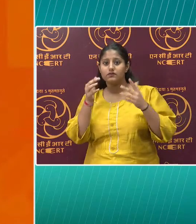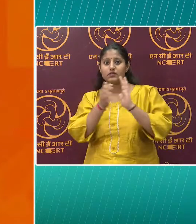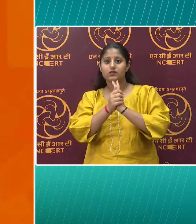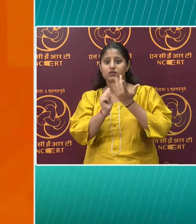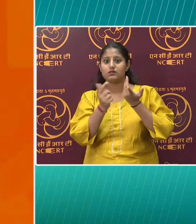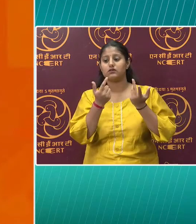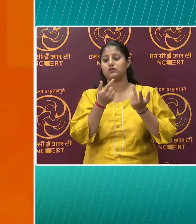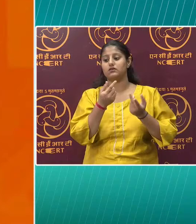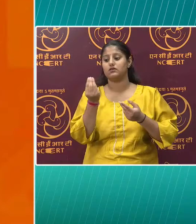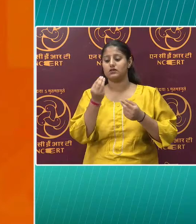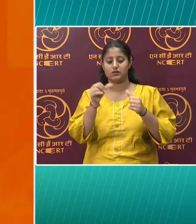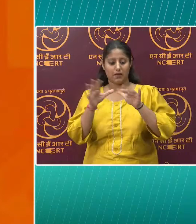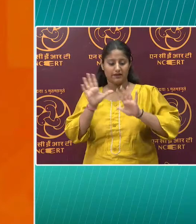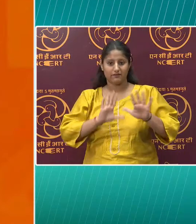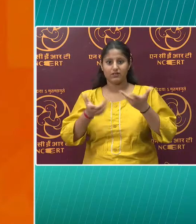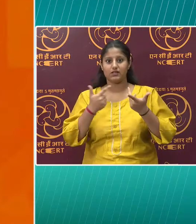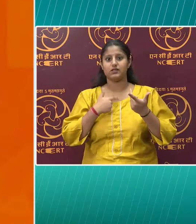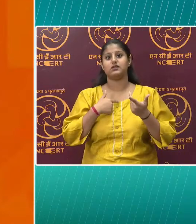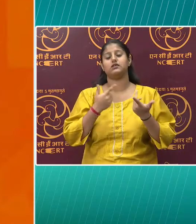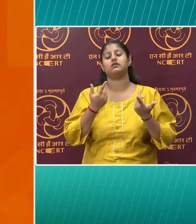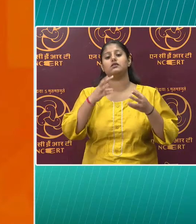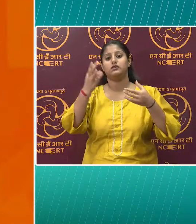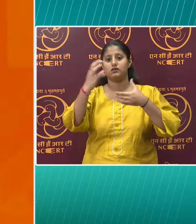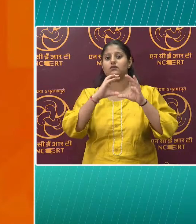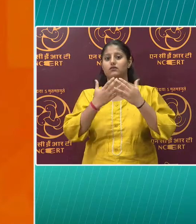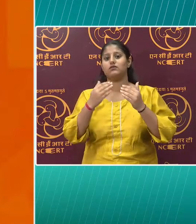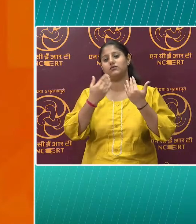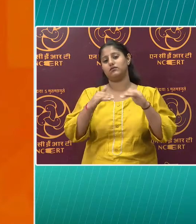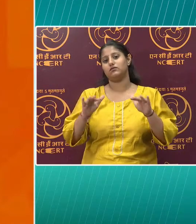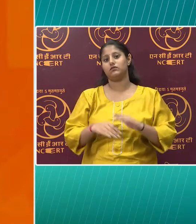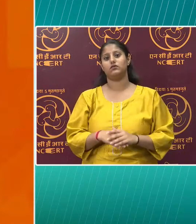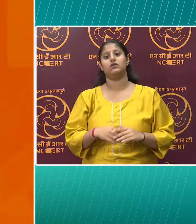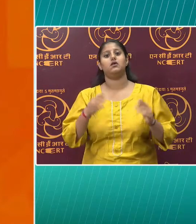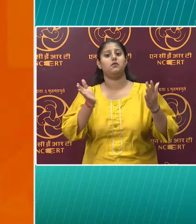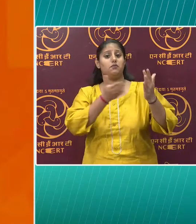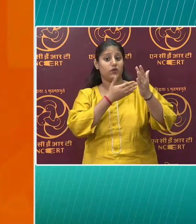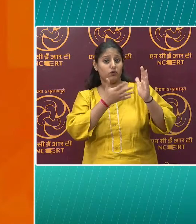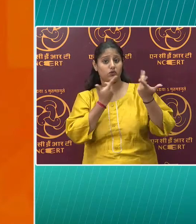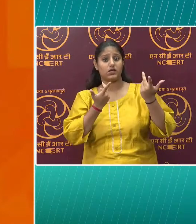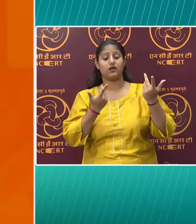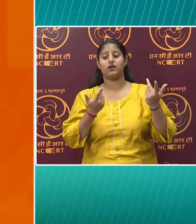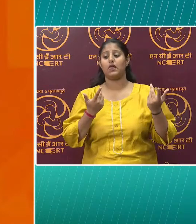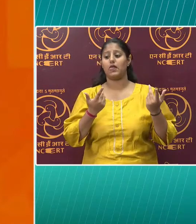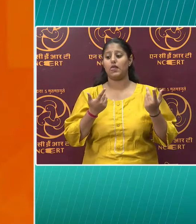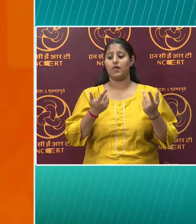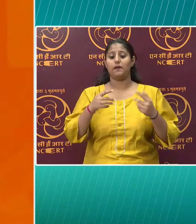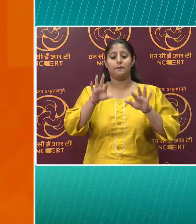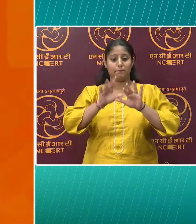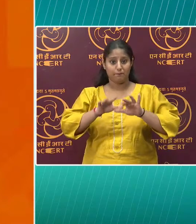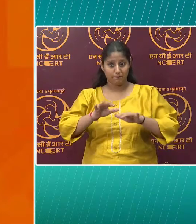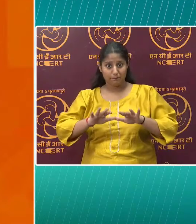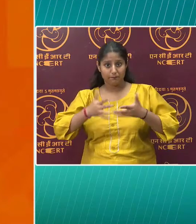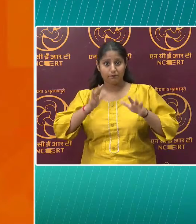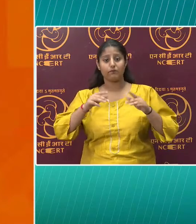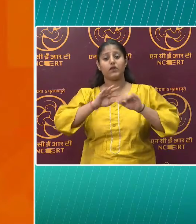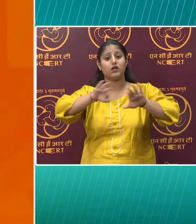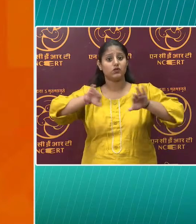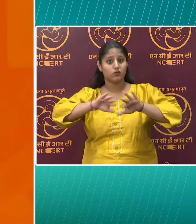of activities which we have conducted, like music, for example. They can play tabla, they can do